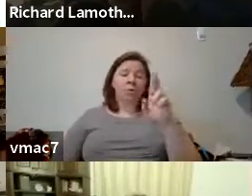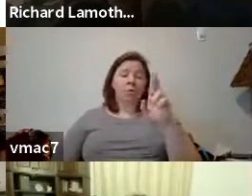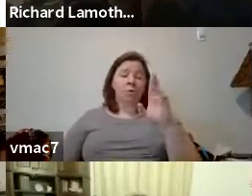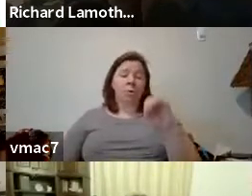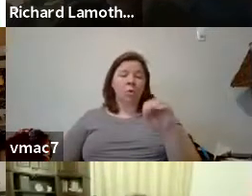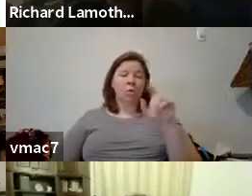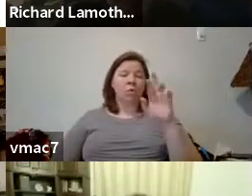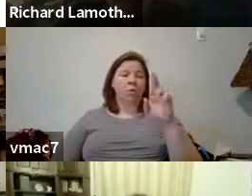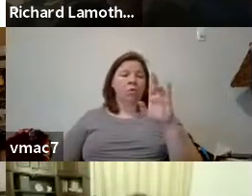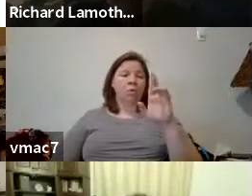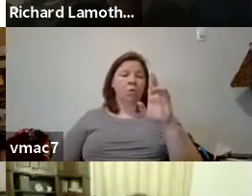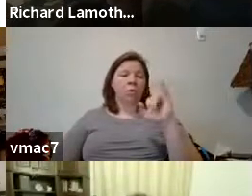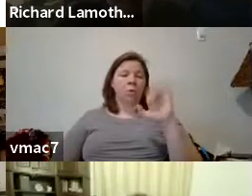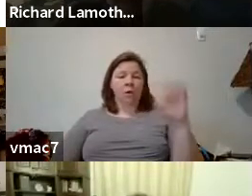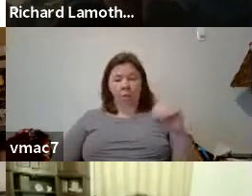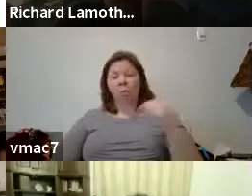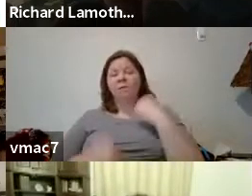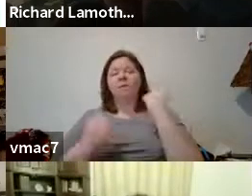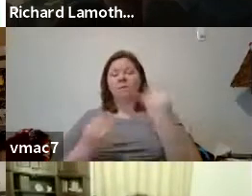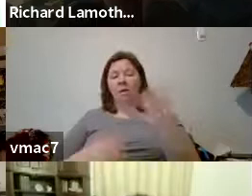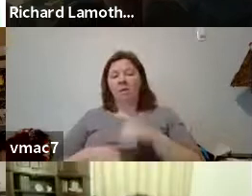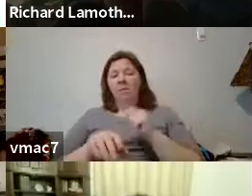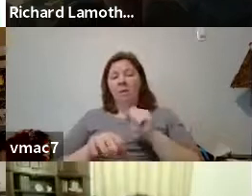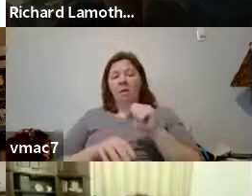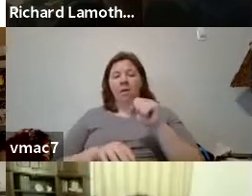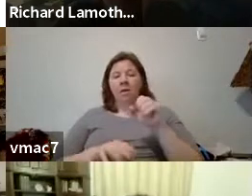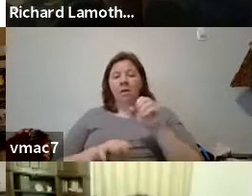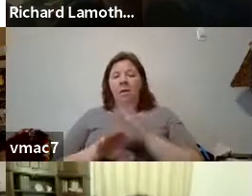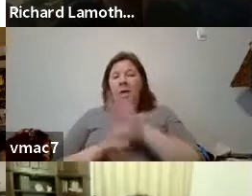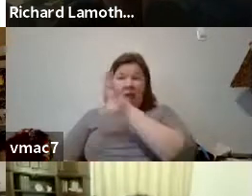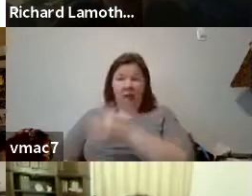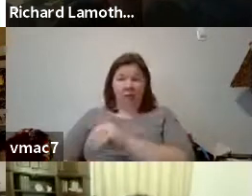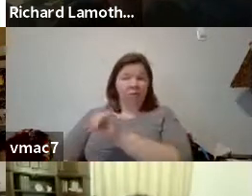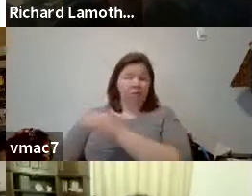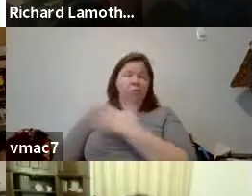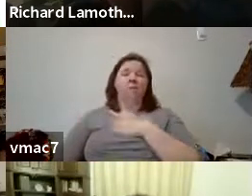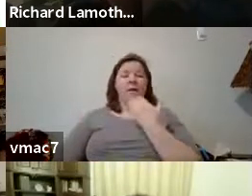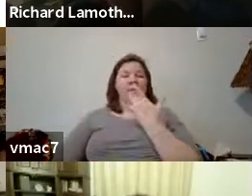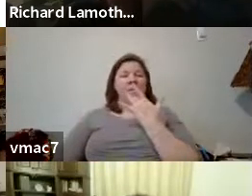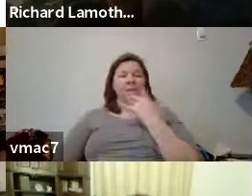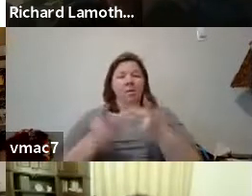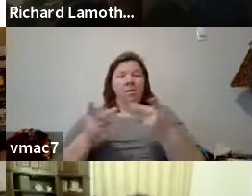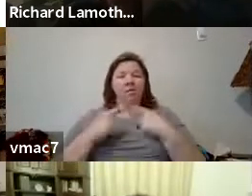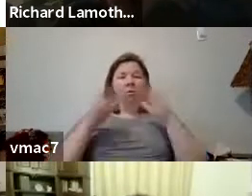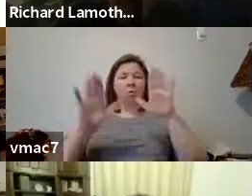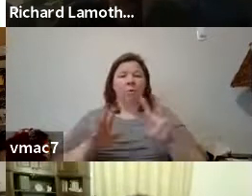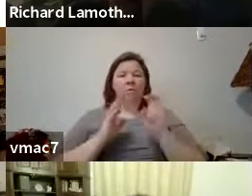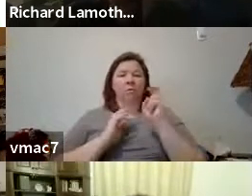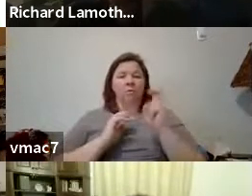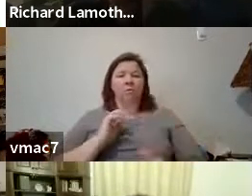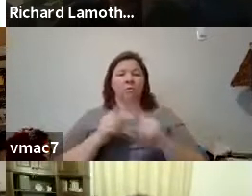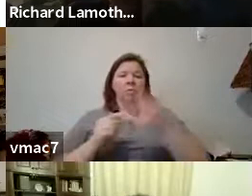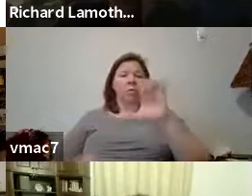vacation. And of course, Awesome. South Africa is one of my favorite places because I took a wonderful trip down to Cape Town